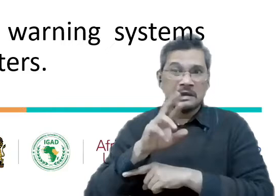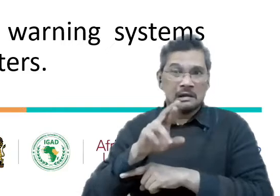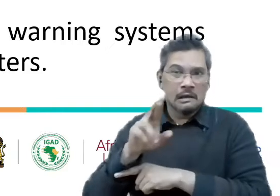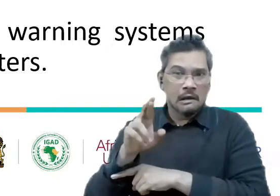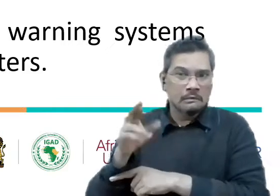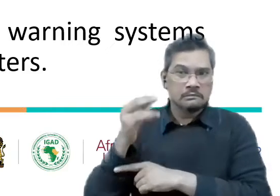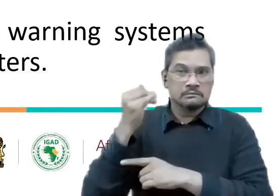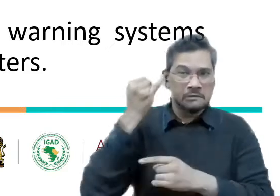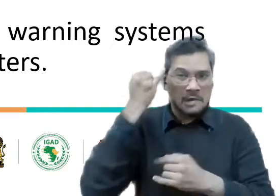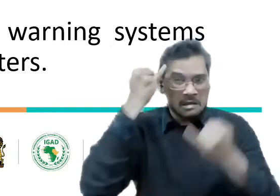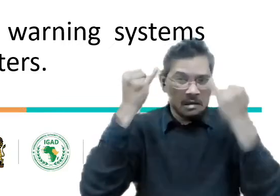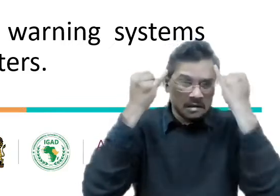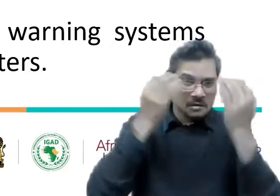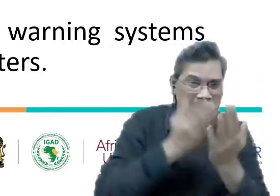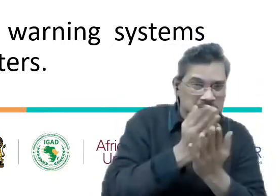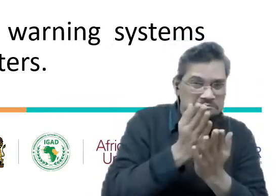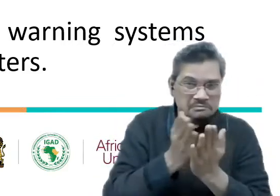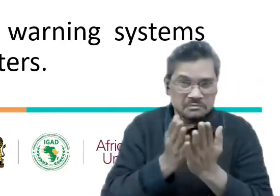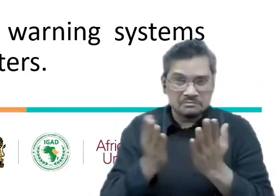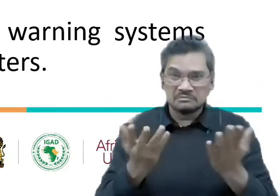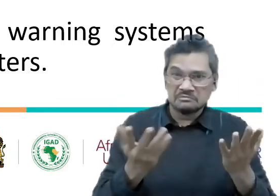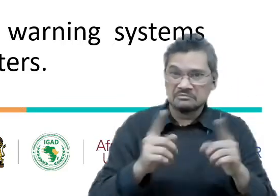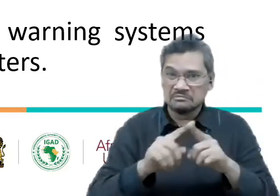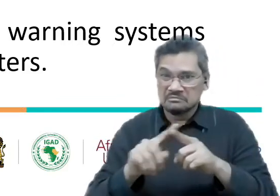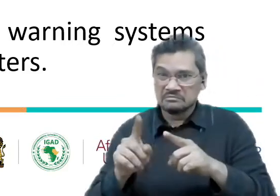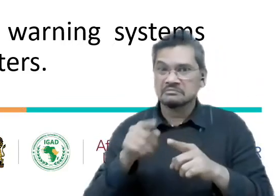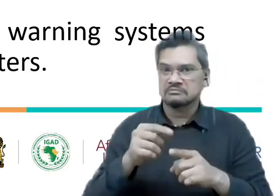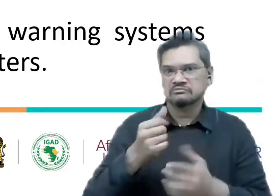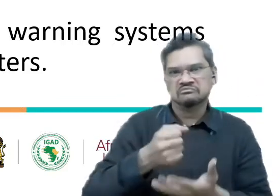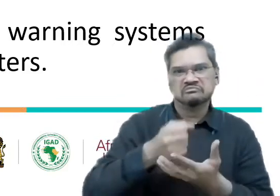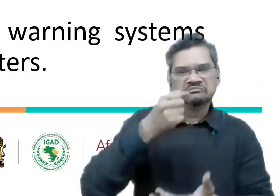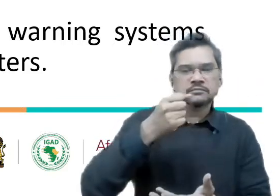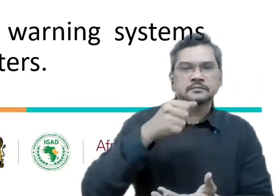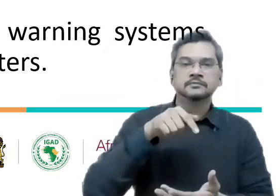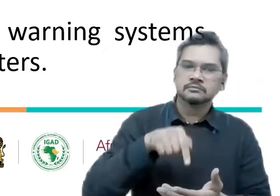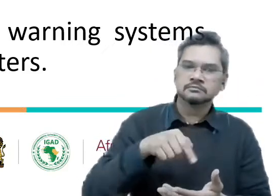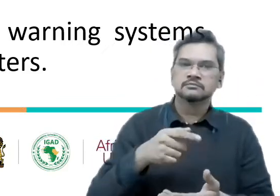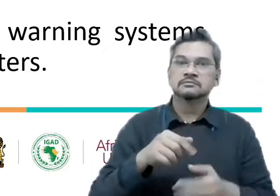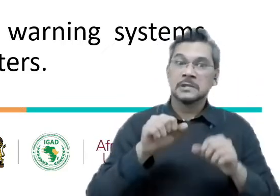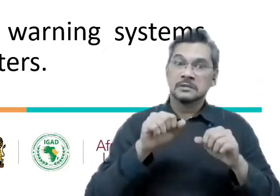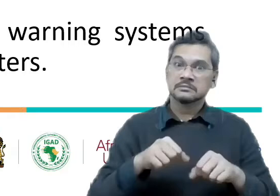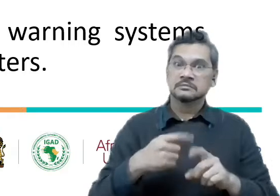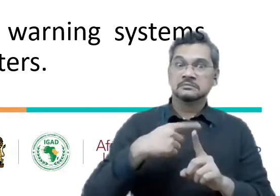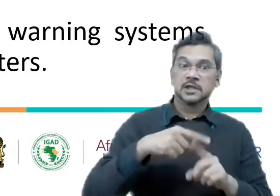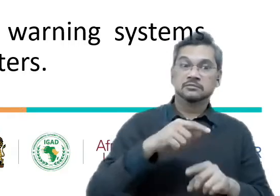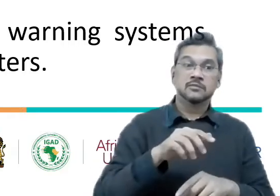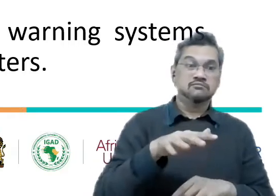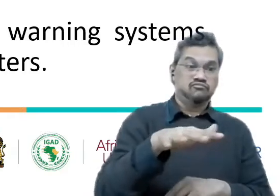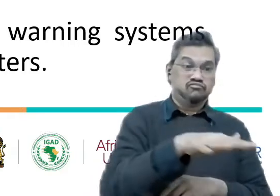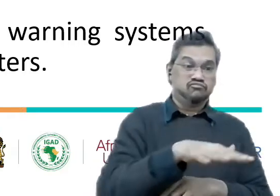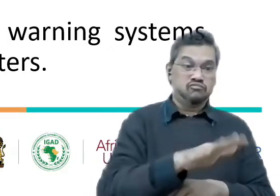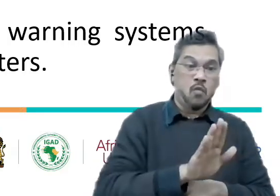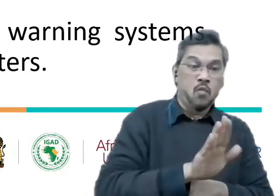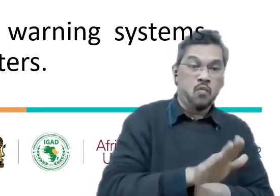time. There is a need really to ensure that local solutions are empowered and utilized for decision